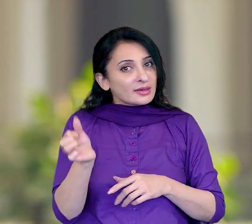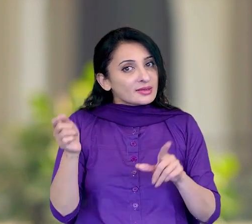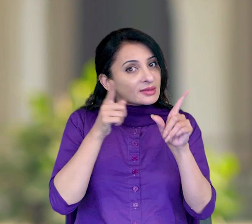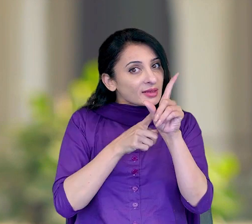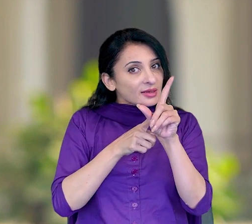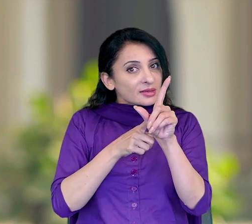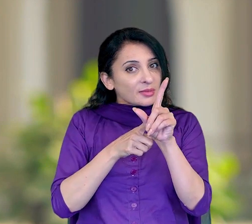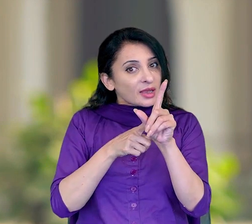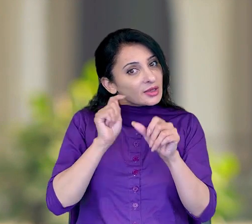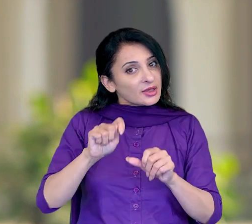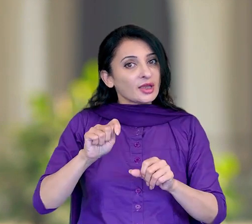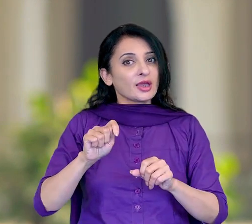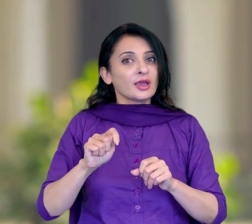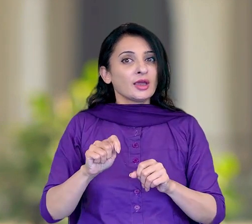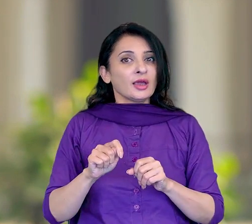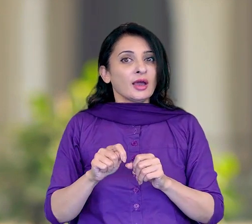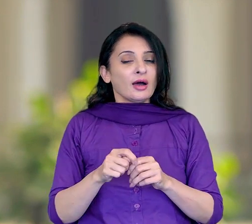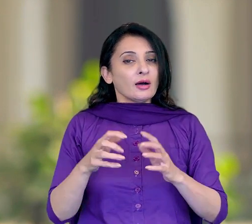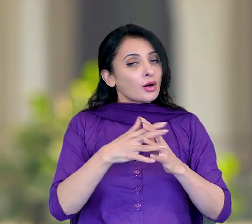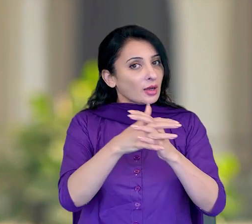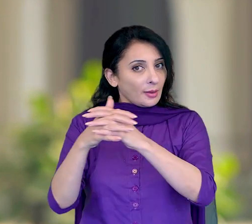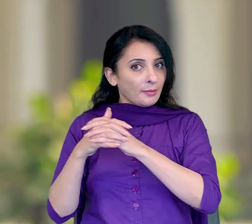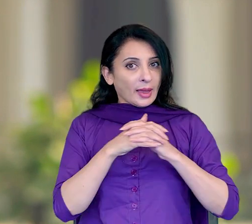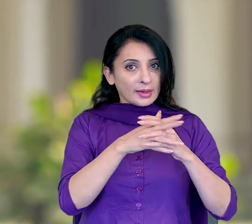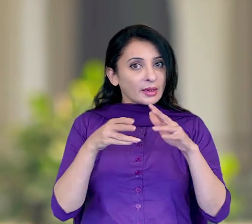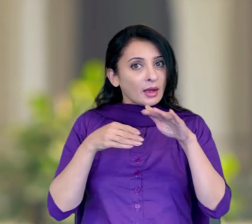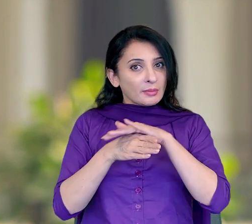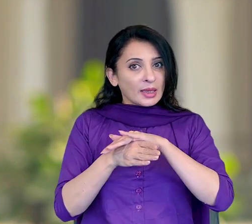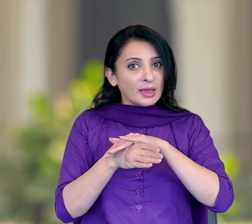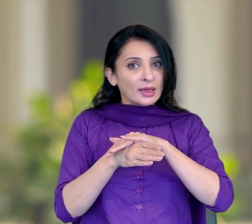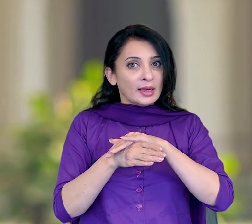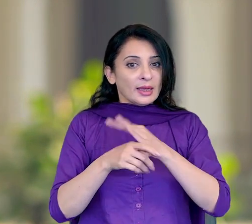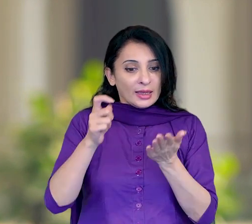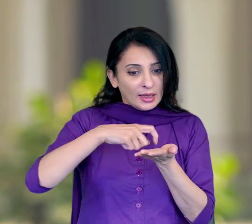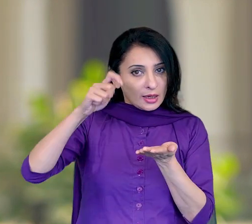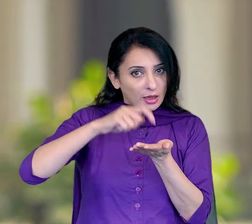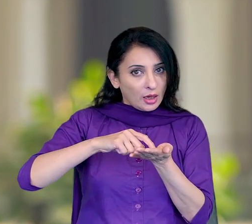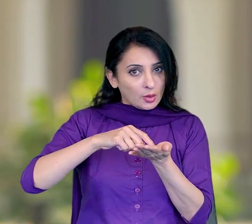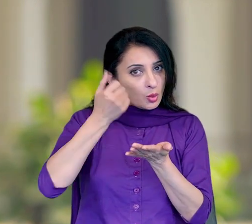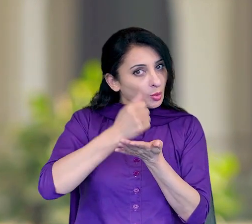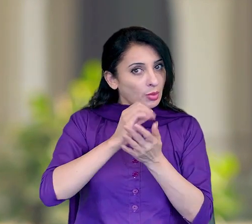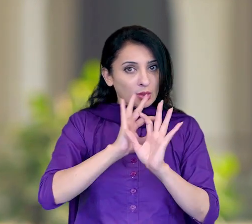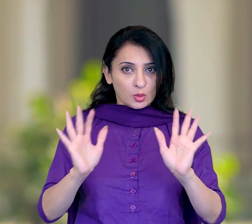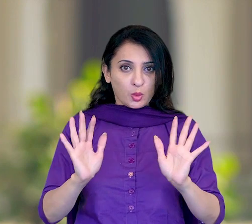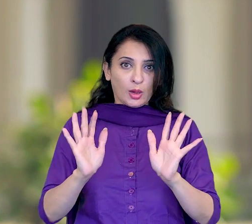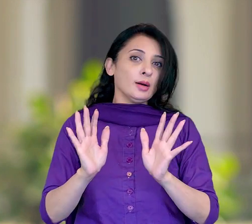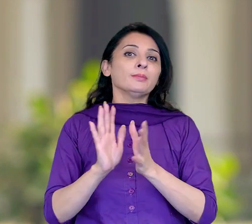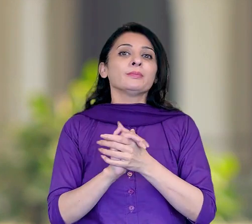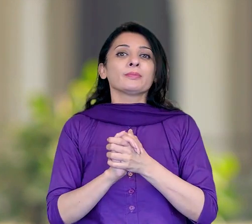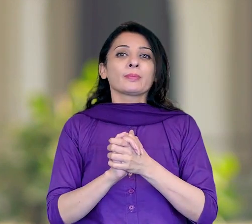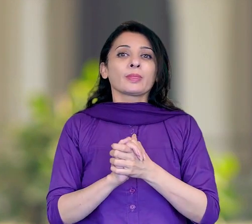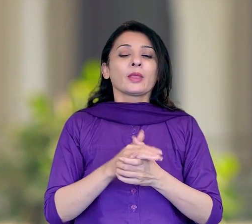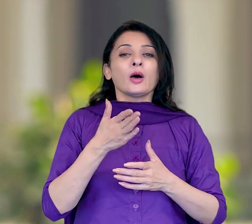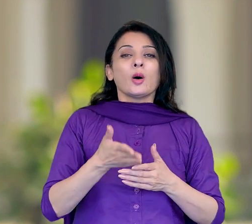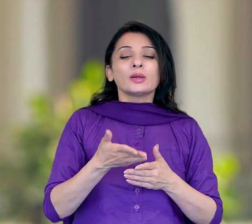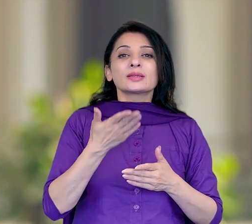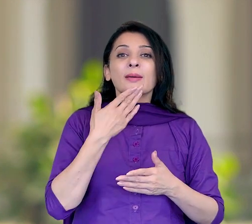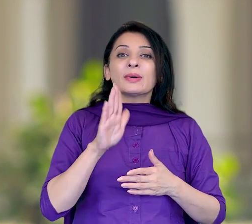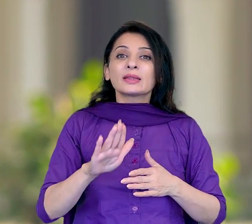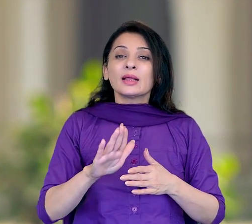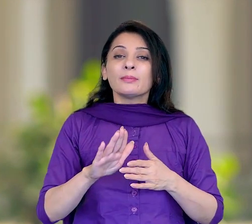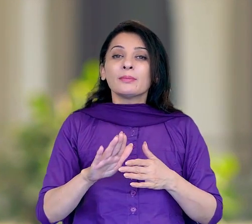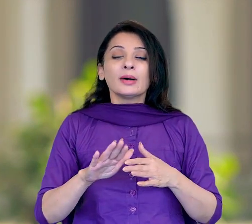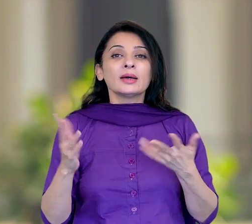in 1996, during Clinton administration in US, a bill was passed for an act called